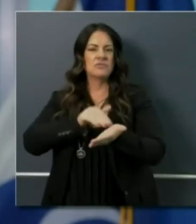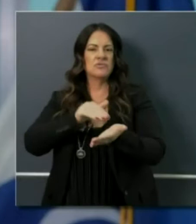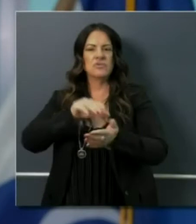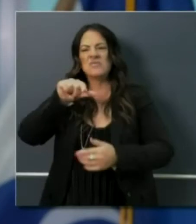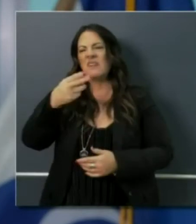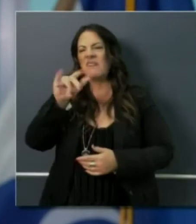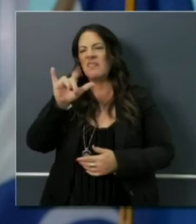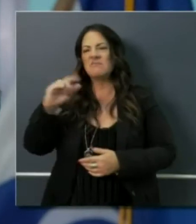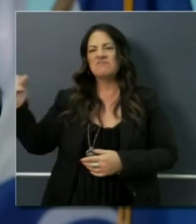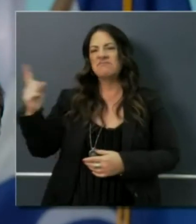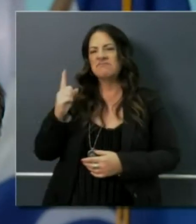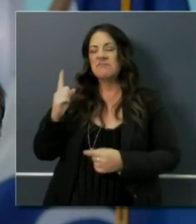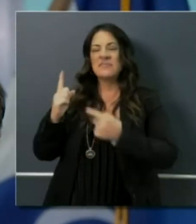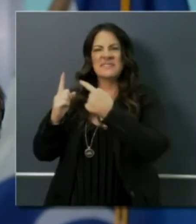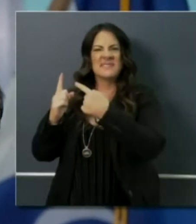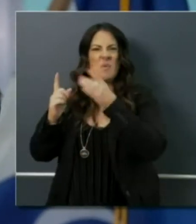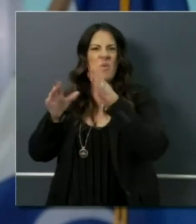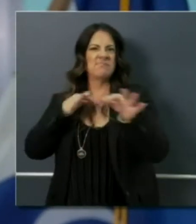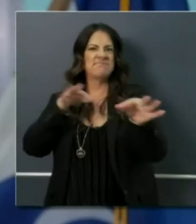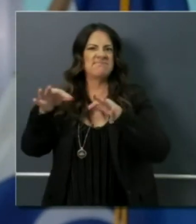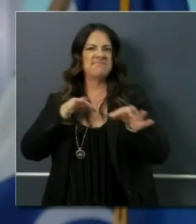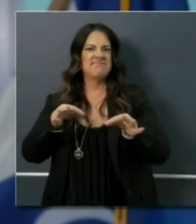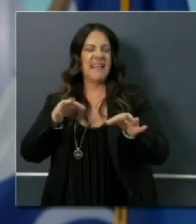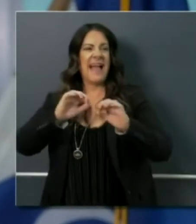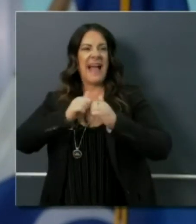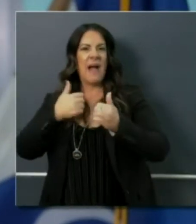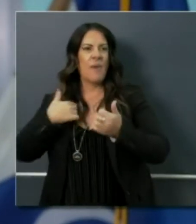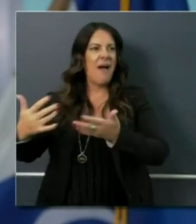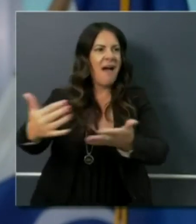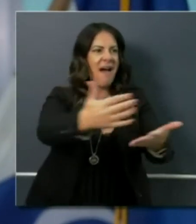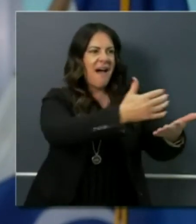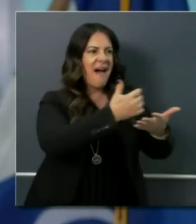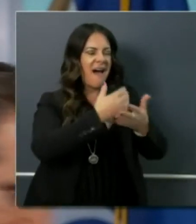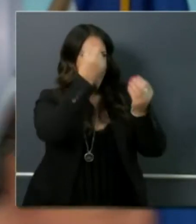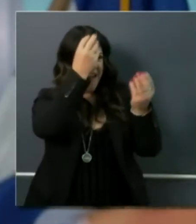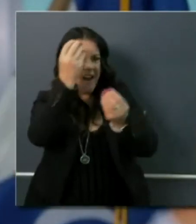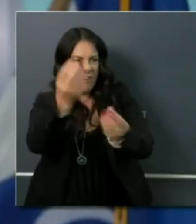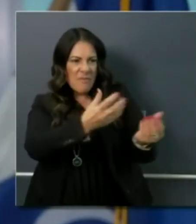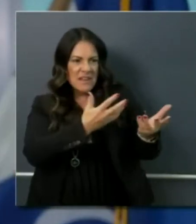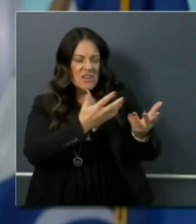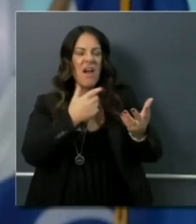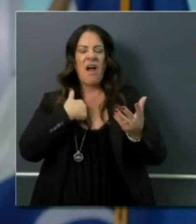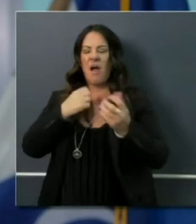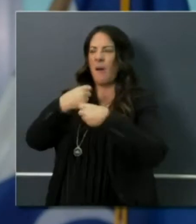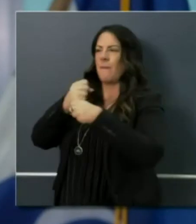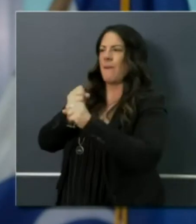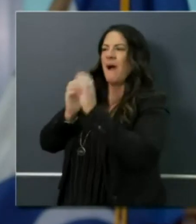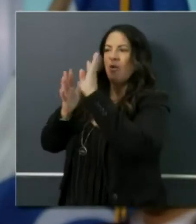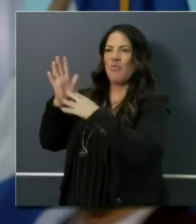the interesting data that we're now collecting in real time, county by county.